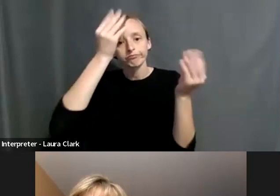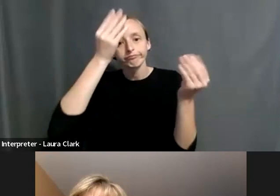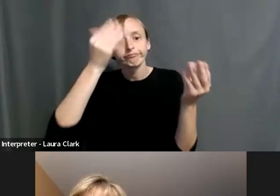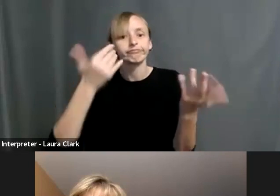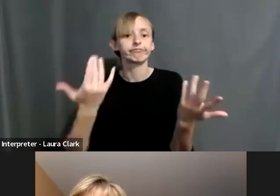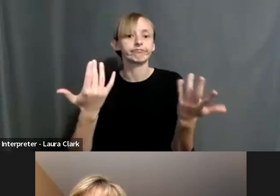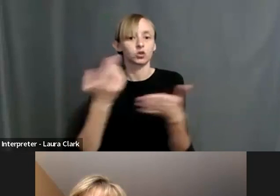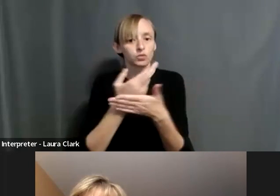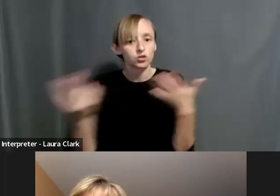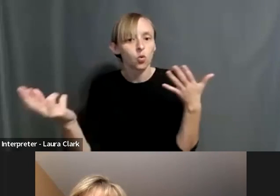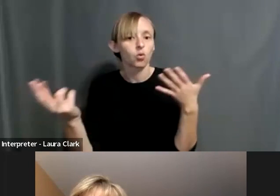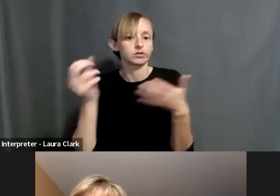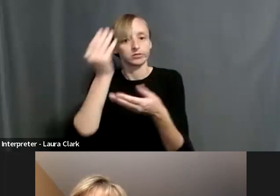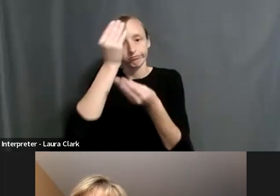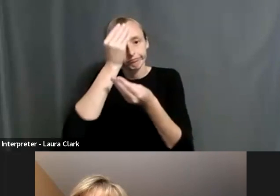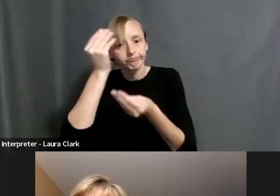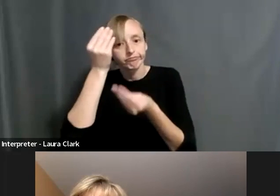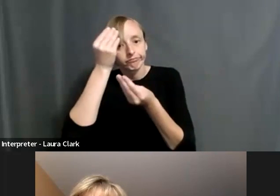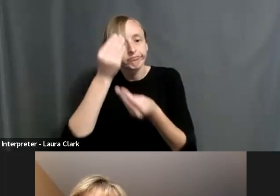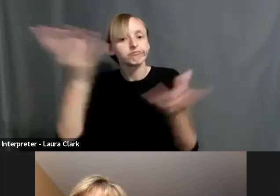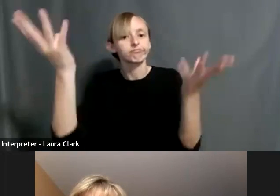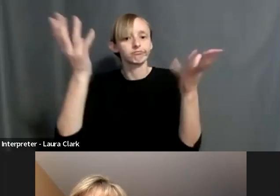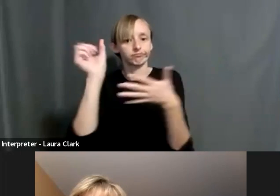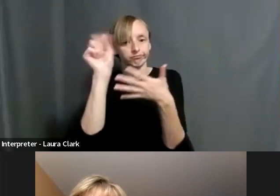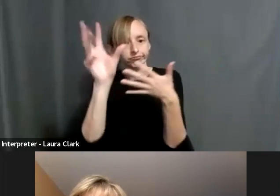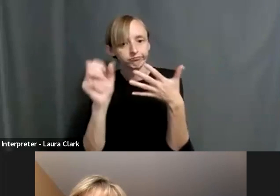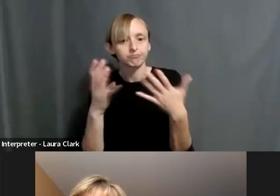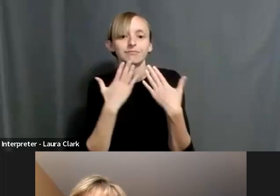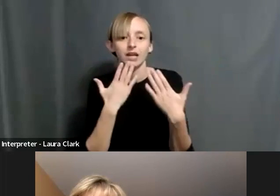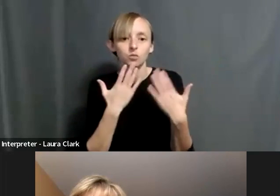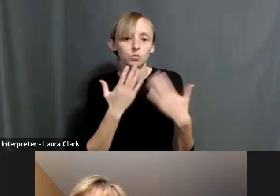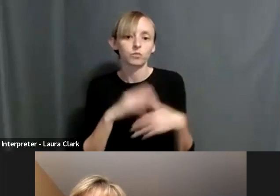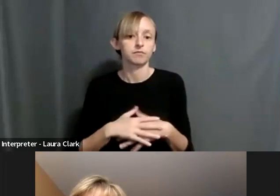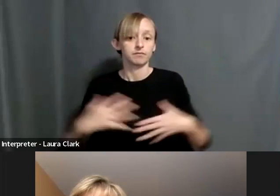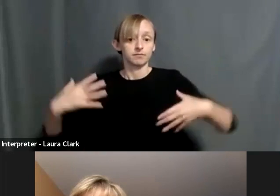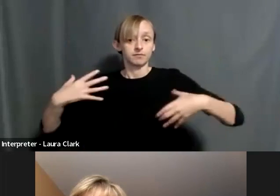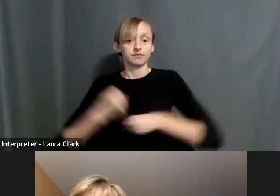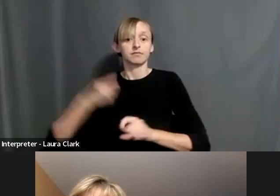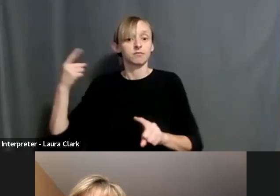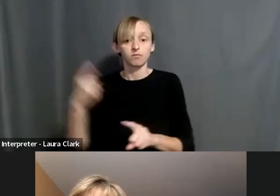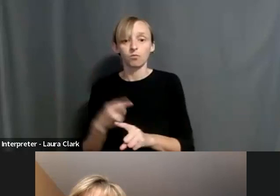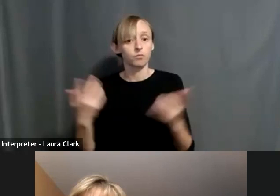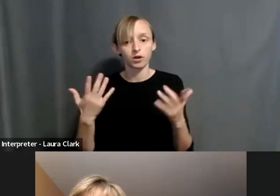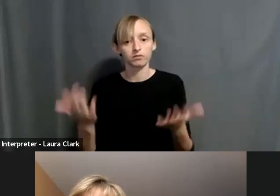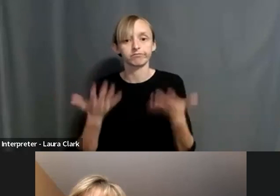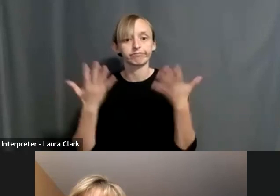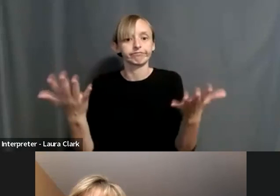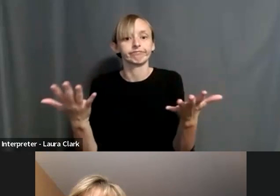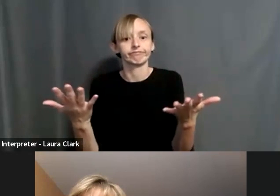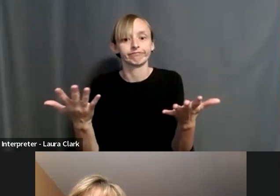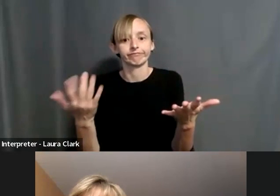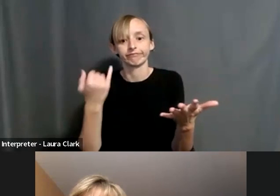resources that they've given us. In summary, I think there's tons of opportunity for